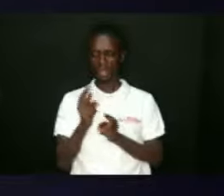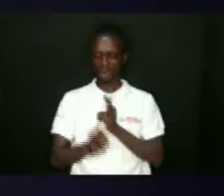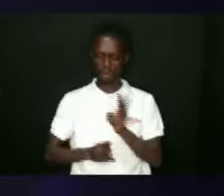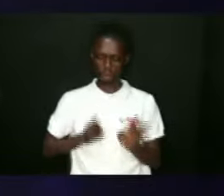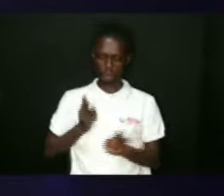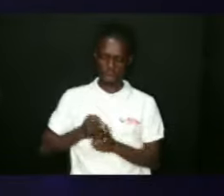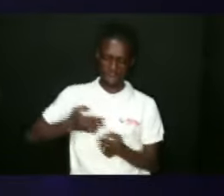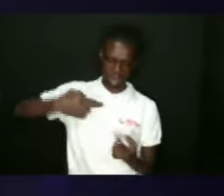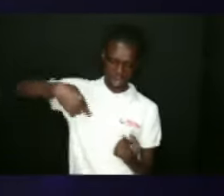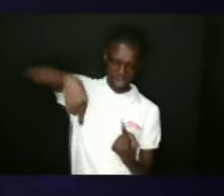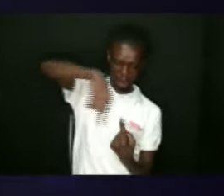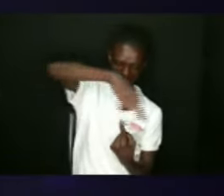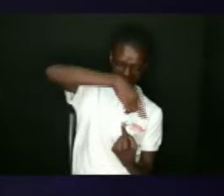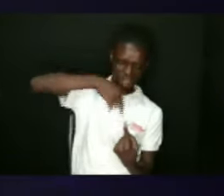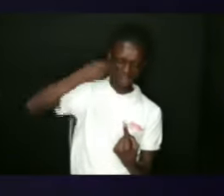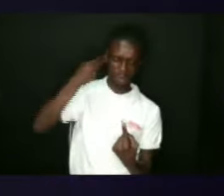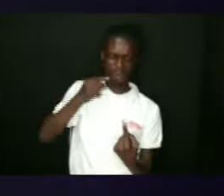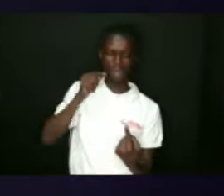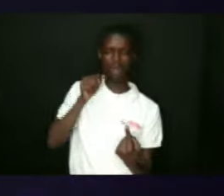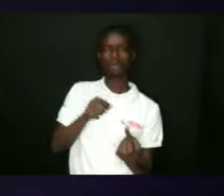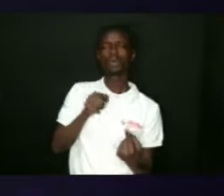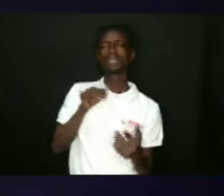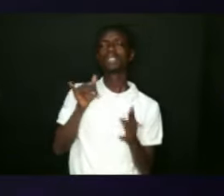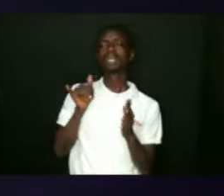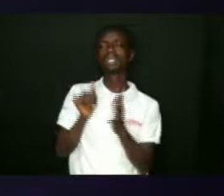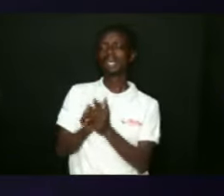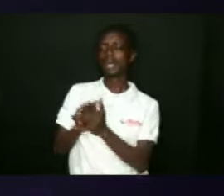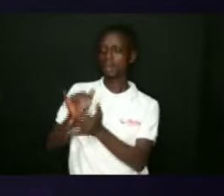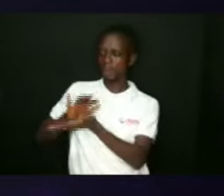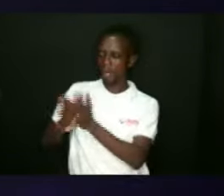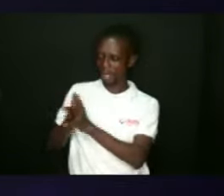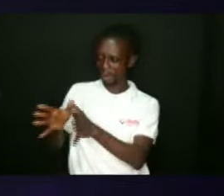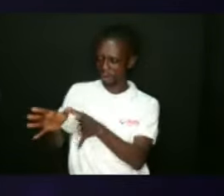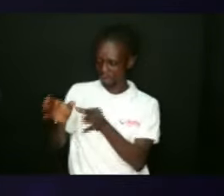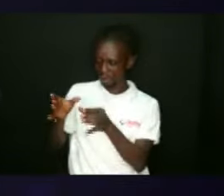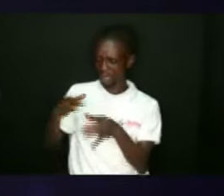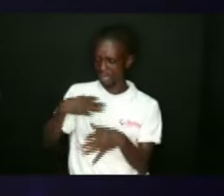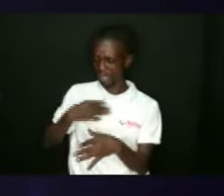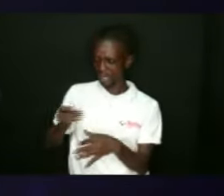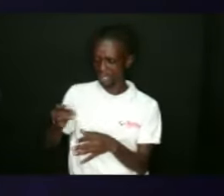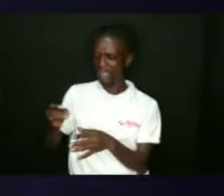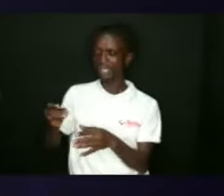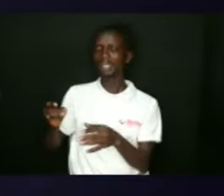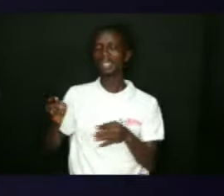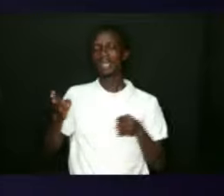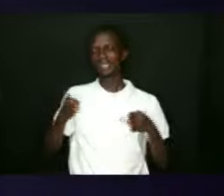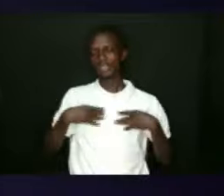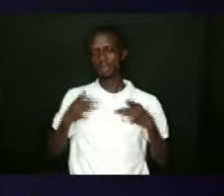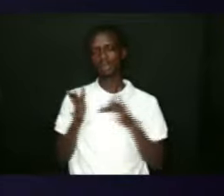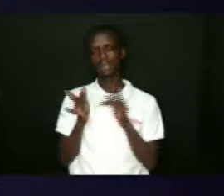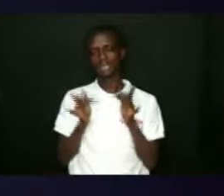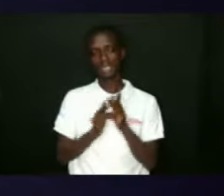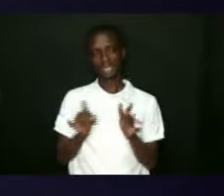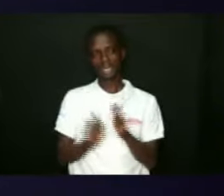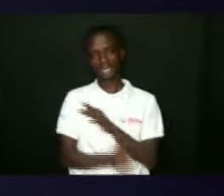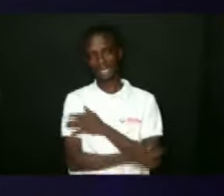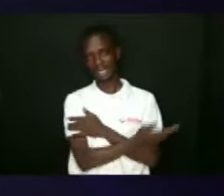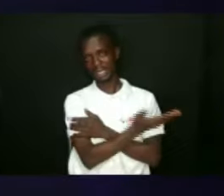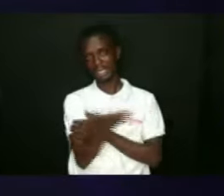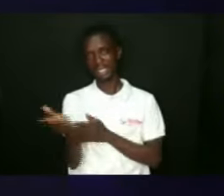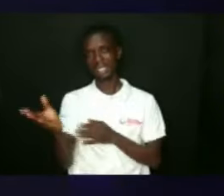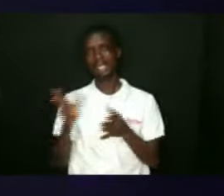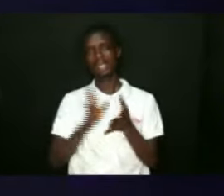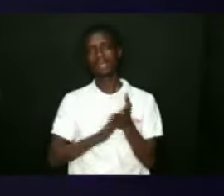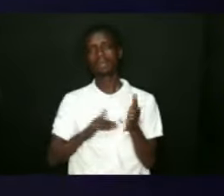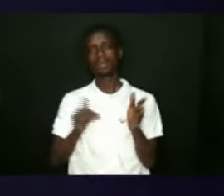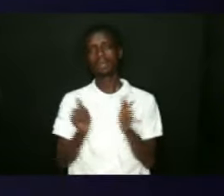them, and that, oh God, they would be attracted to the Jesus we have believed. Lord, grant us this grace.